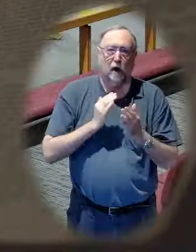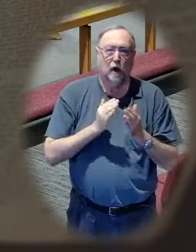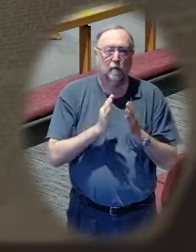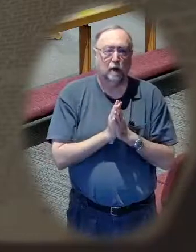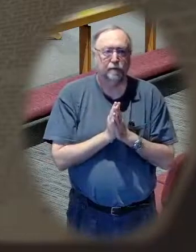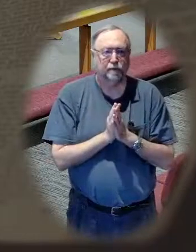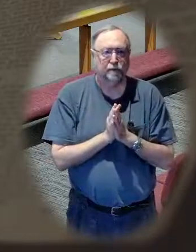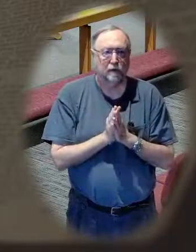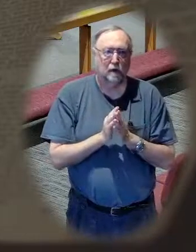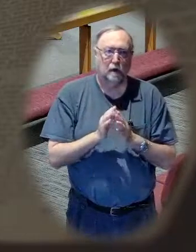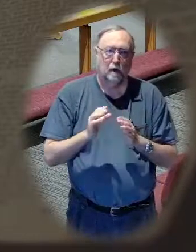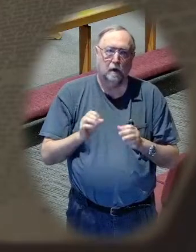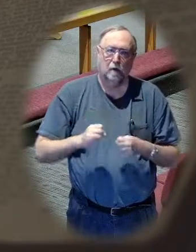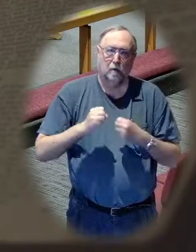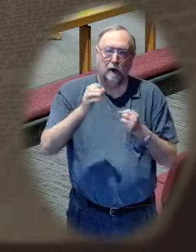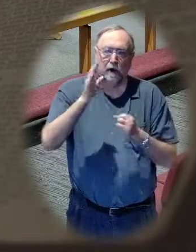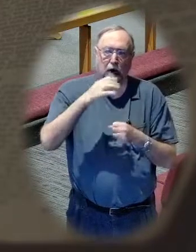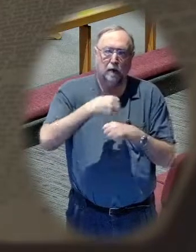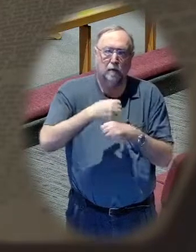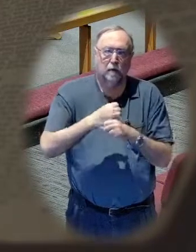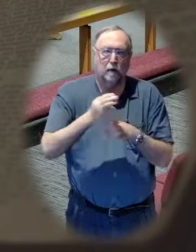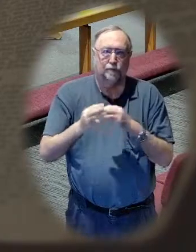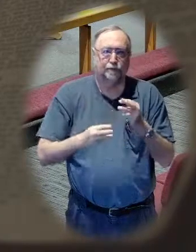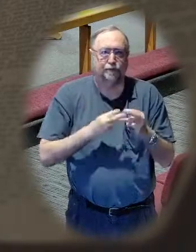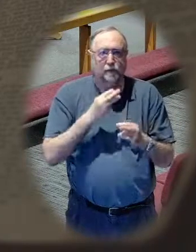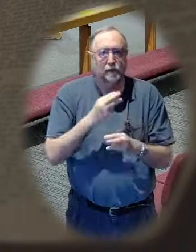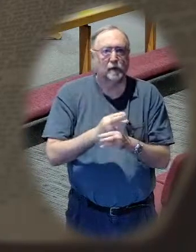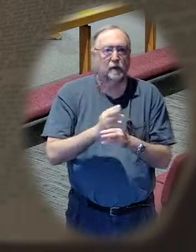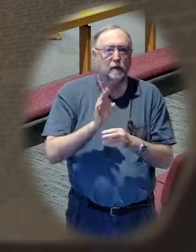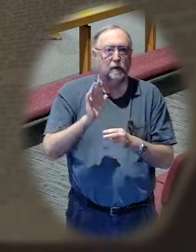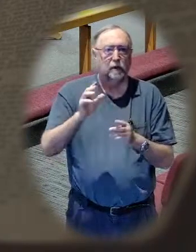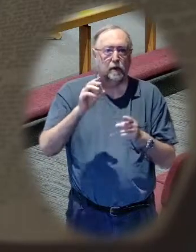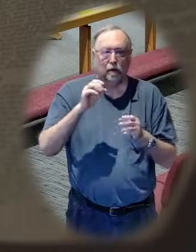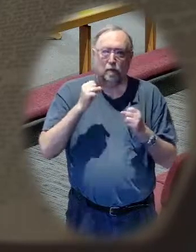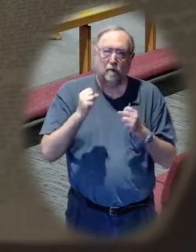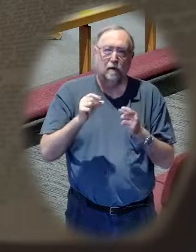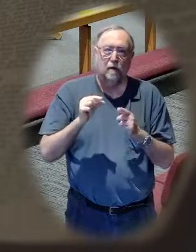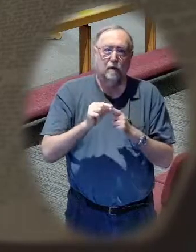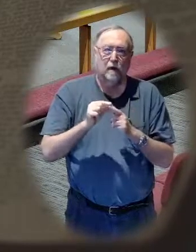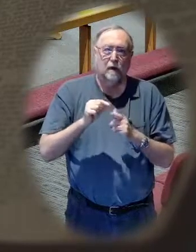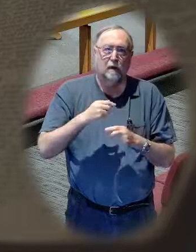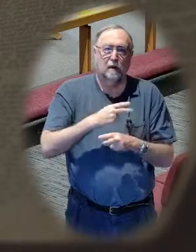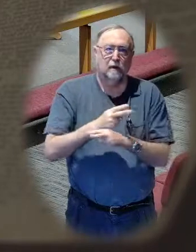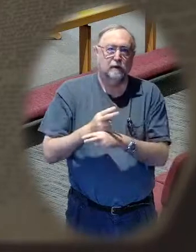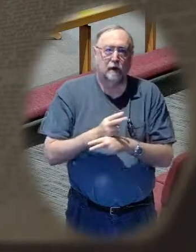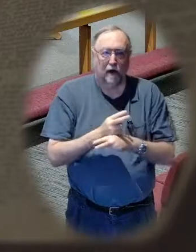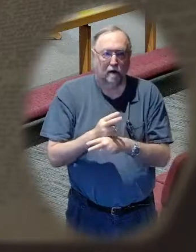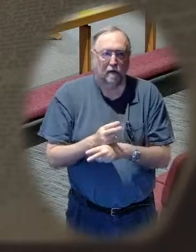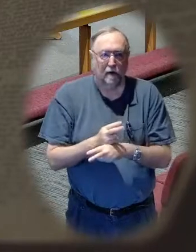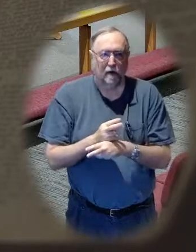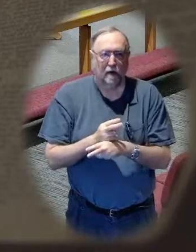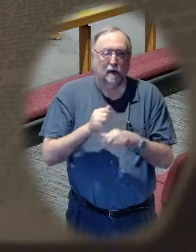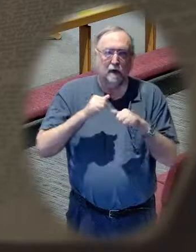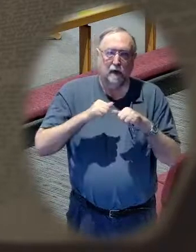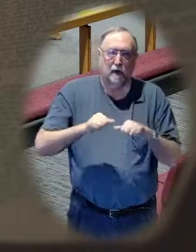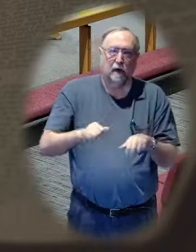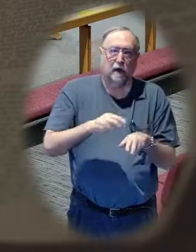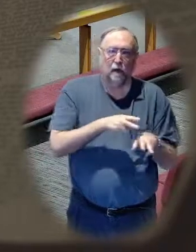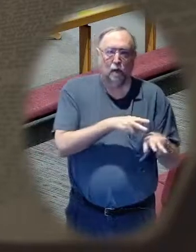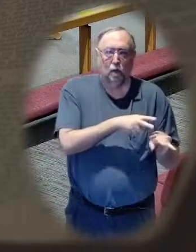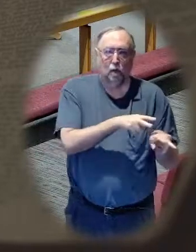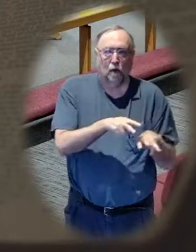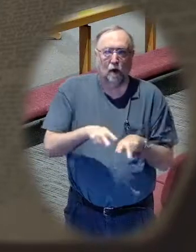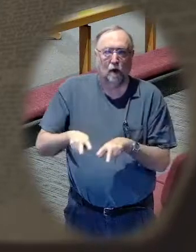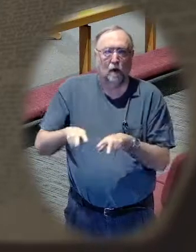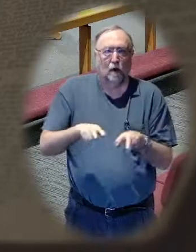mighty God, You created this world and everything in it through Your powerful Word, and You still take care of it. Continue to watch over